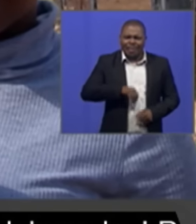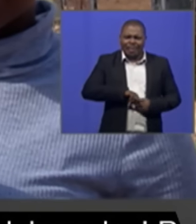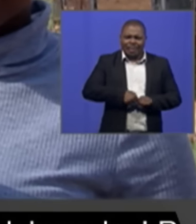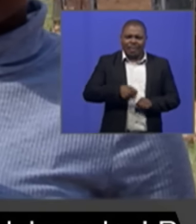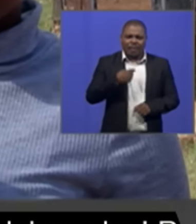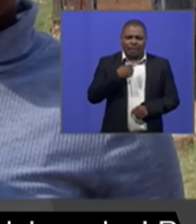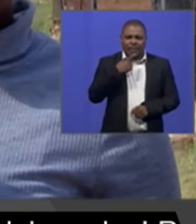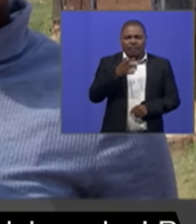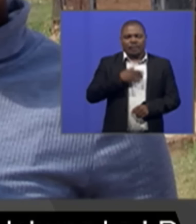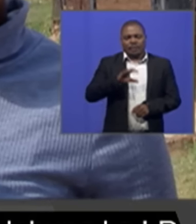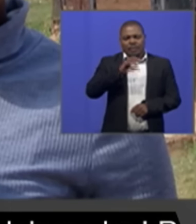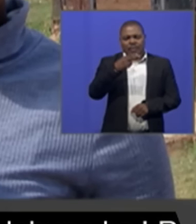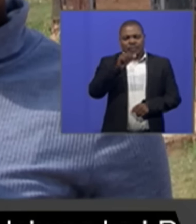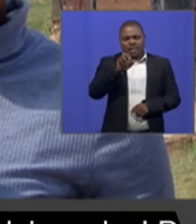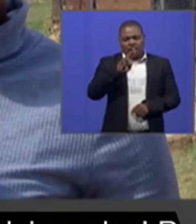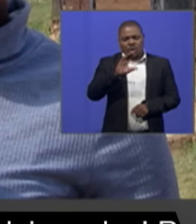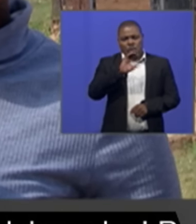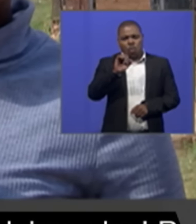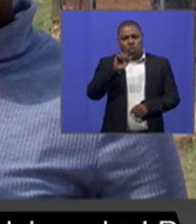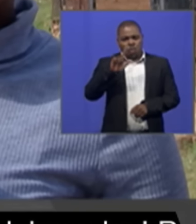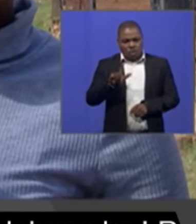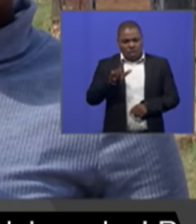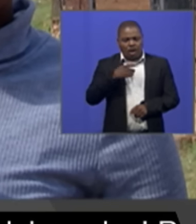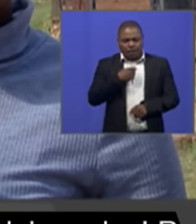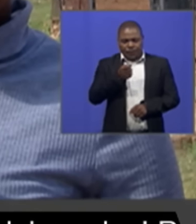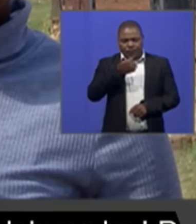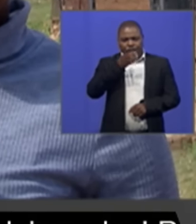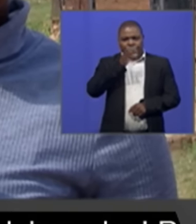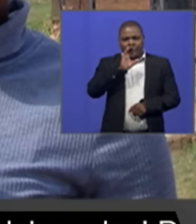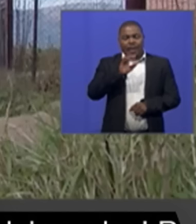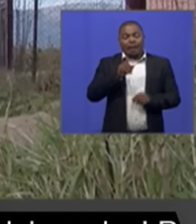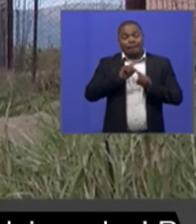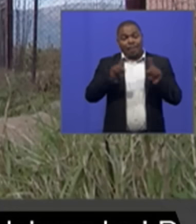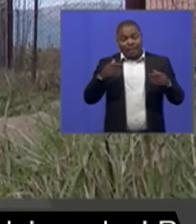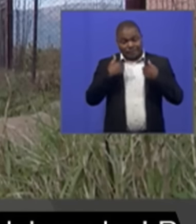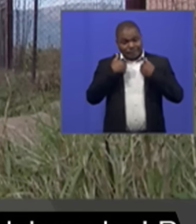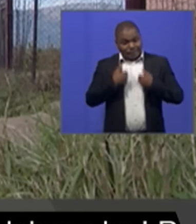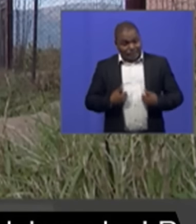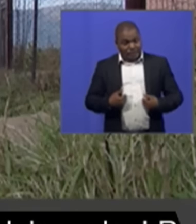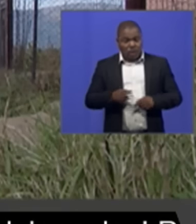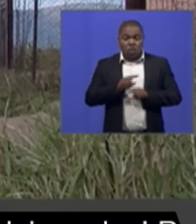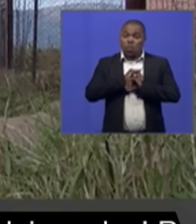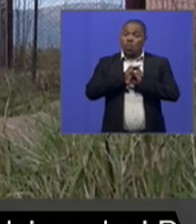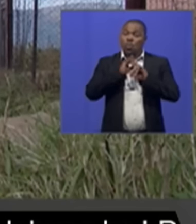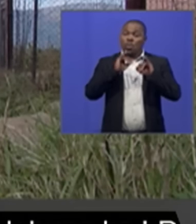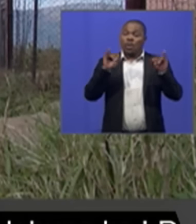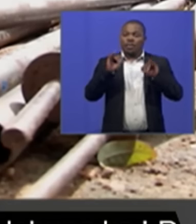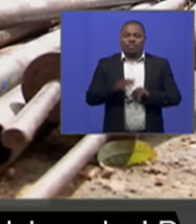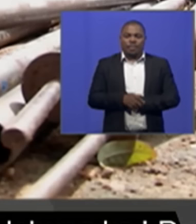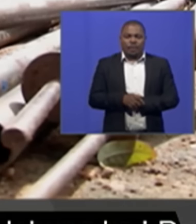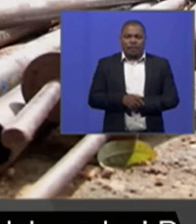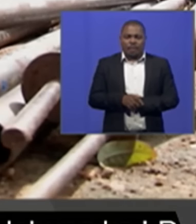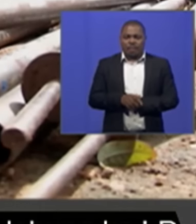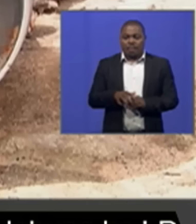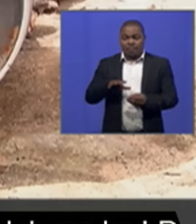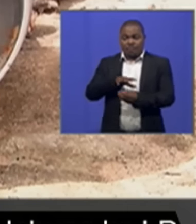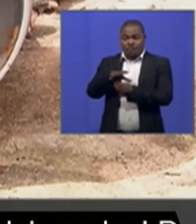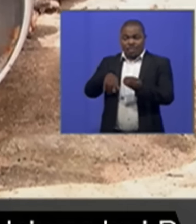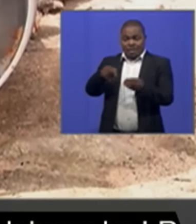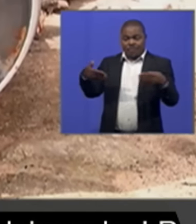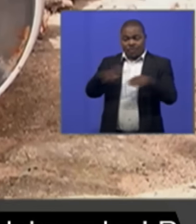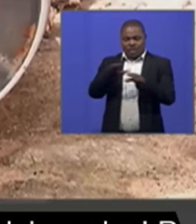charcoal. Then it happened or ka Sunday, di thome go ba ways. Lelapa kwa tirelo phitlho e neng e tshotswe